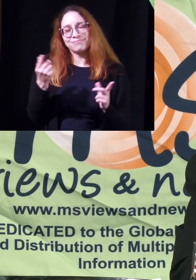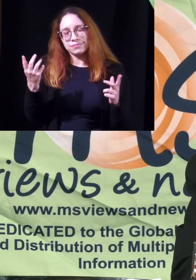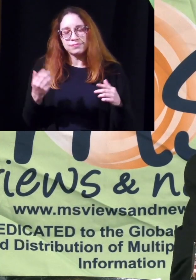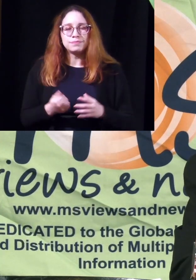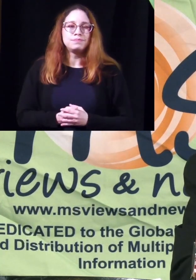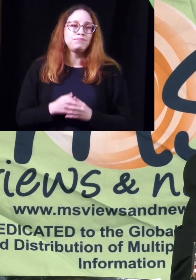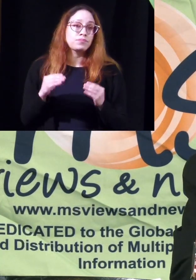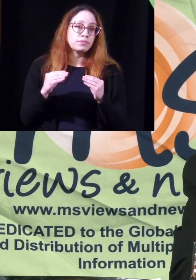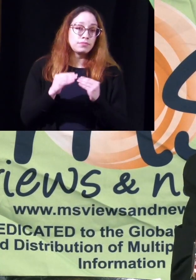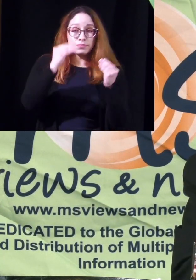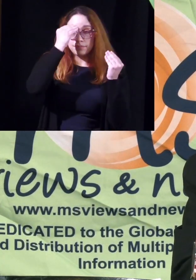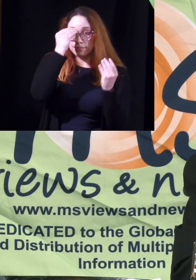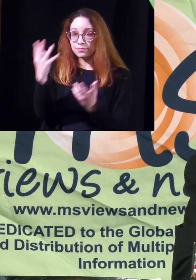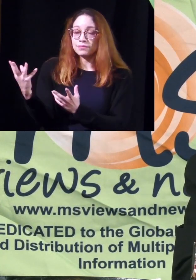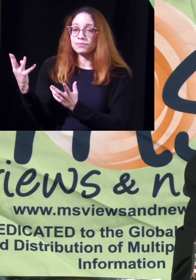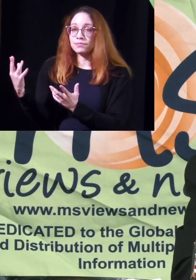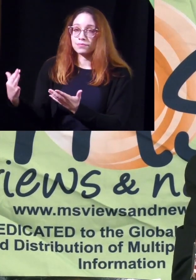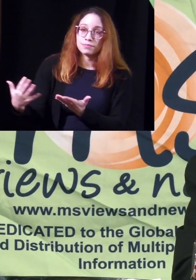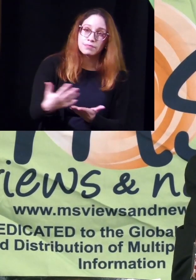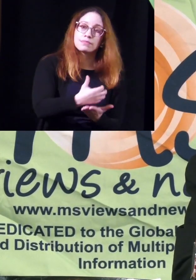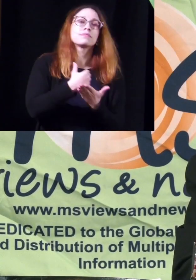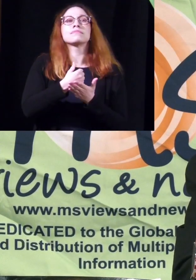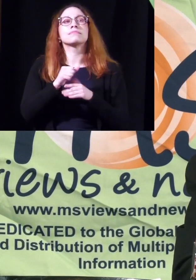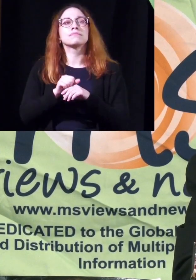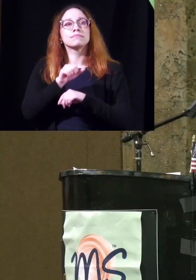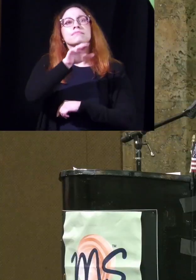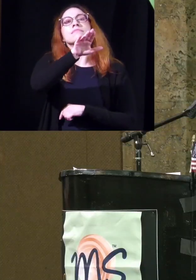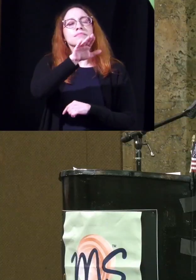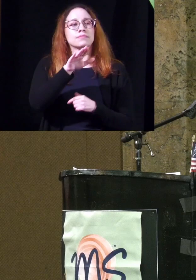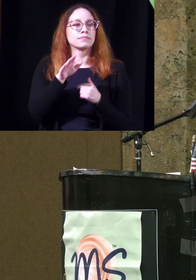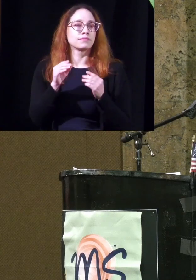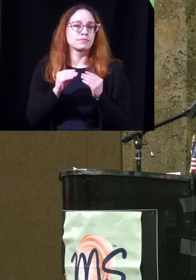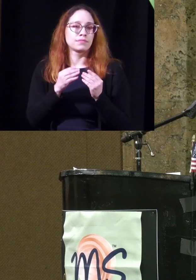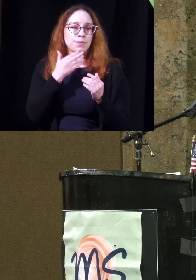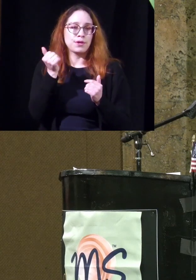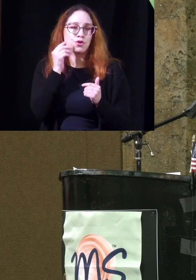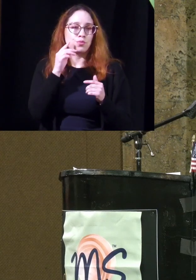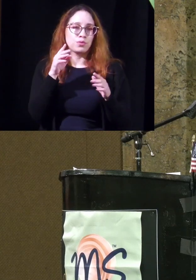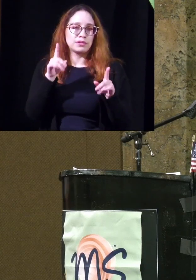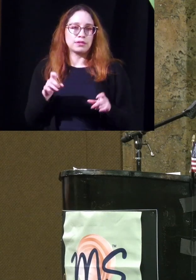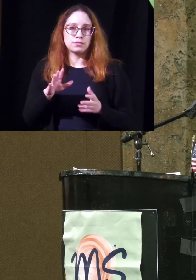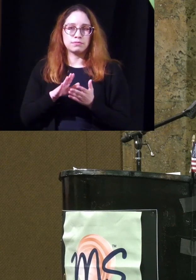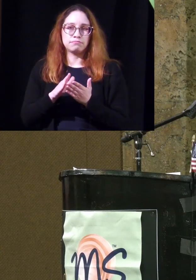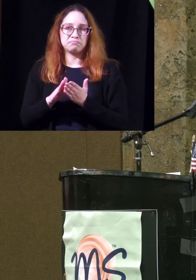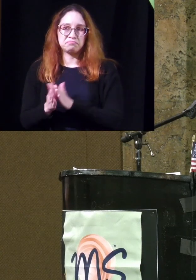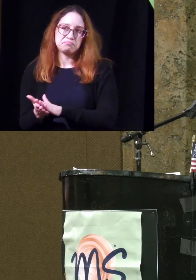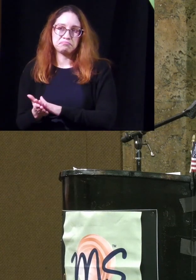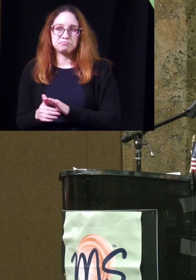so the more information that we can send and gather, the better this is going to be.